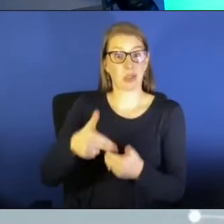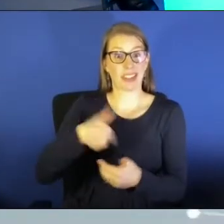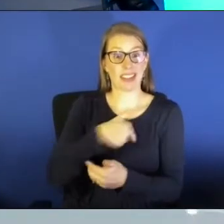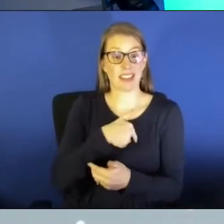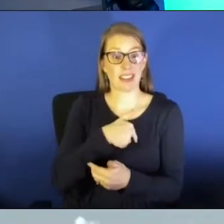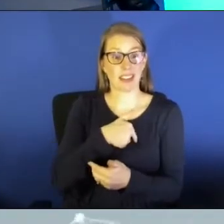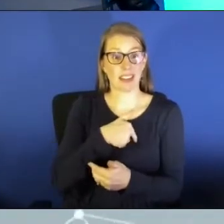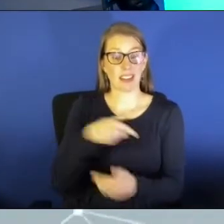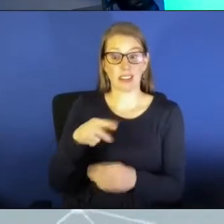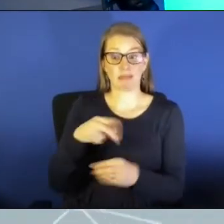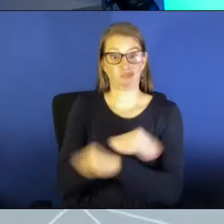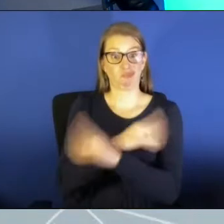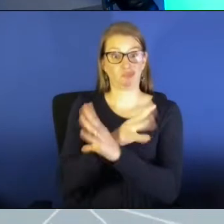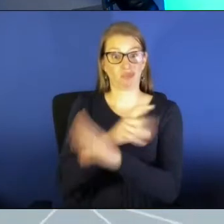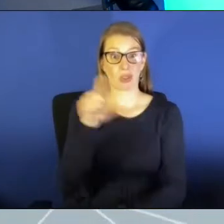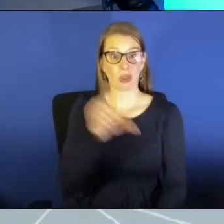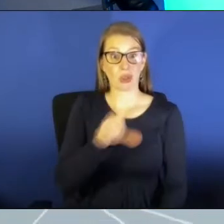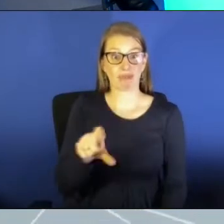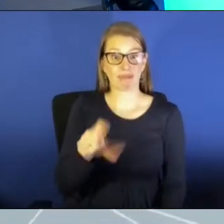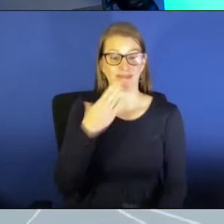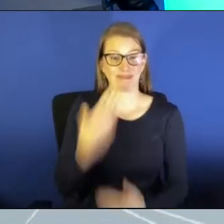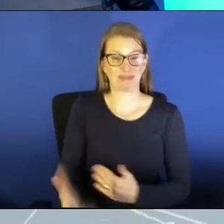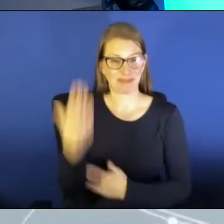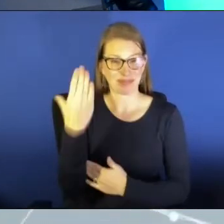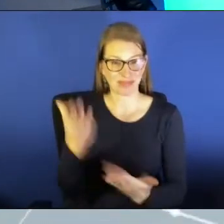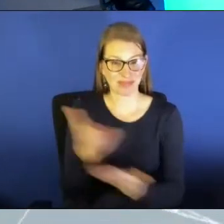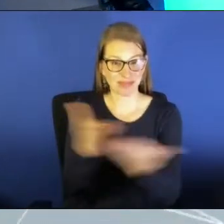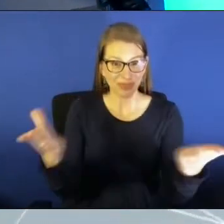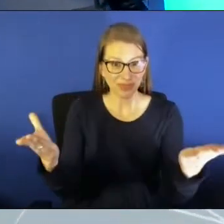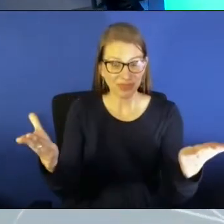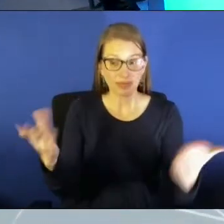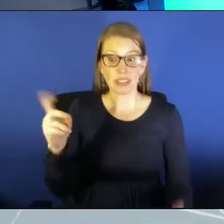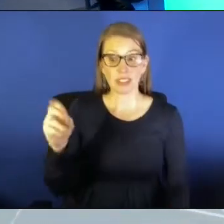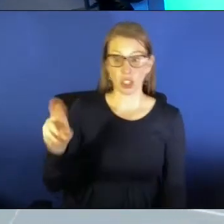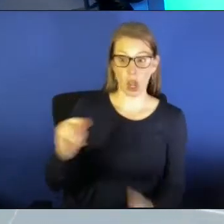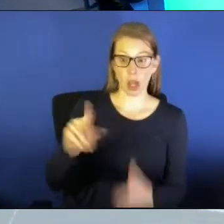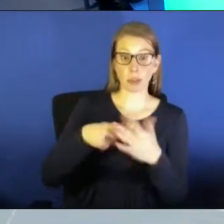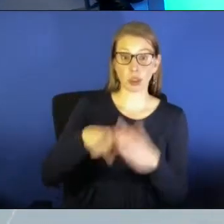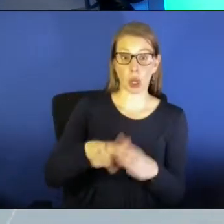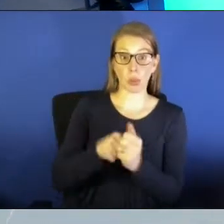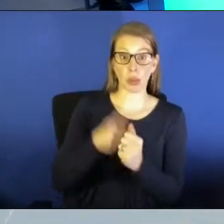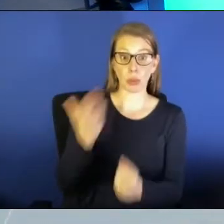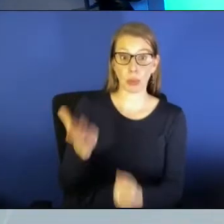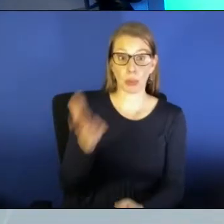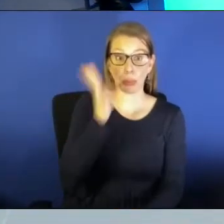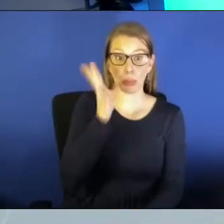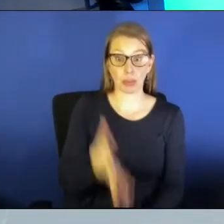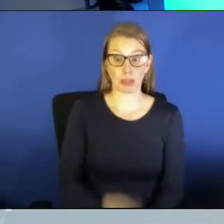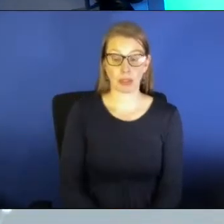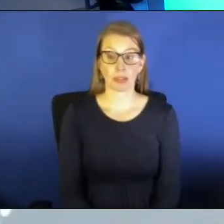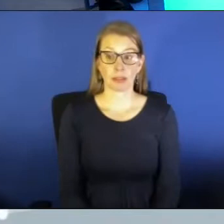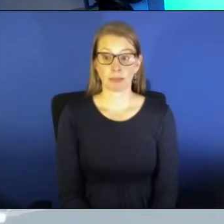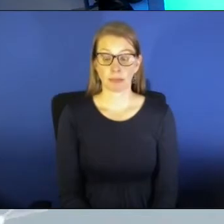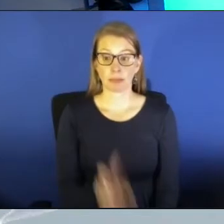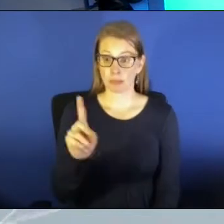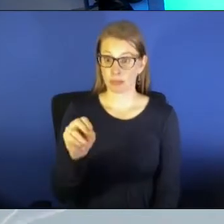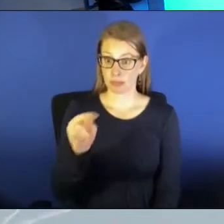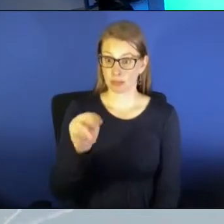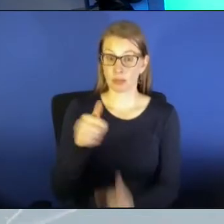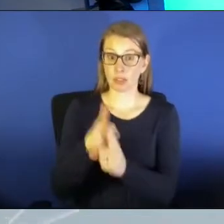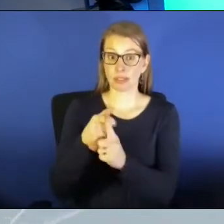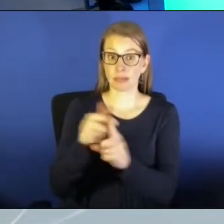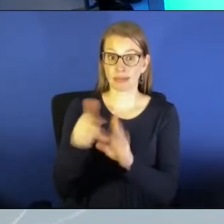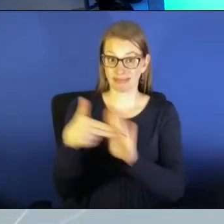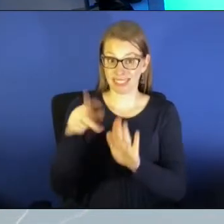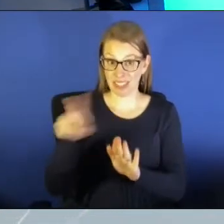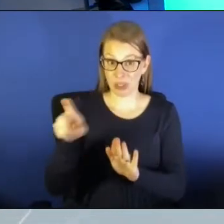Zoom. Good morning to you all. And Don, I'm going to start with you. Don, you were diagnosed with